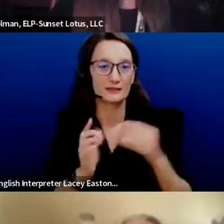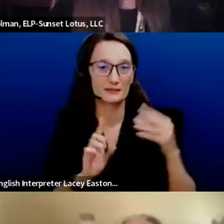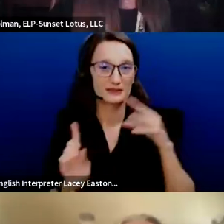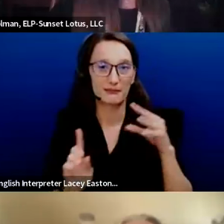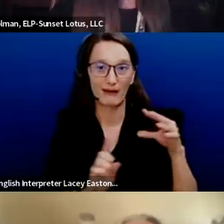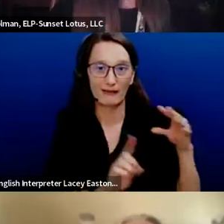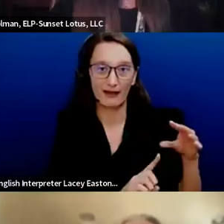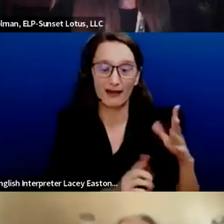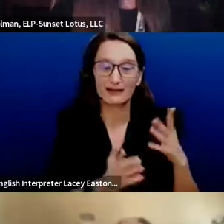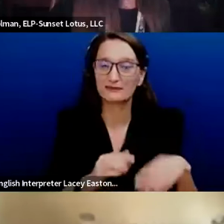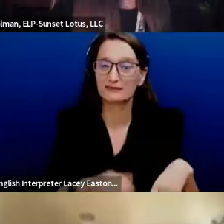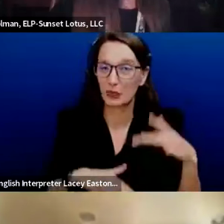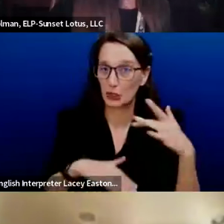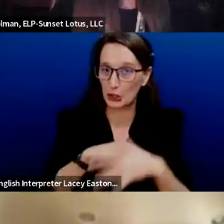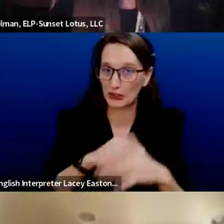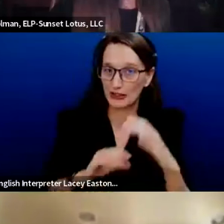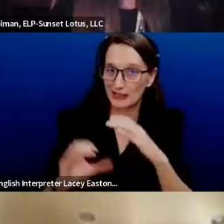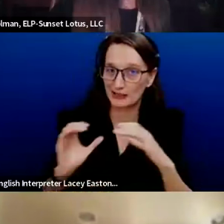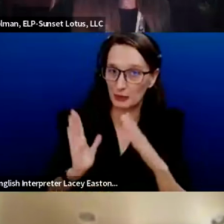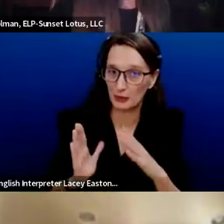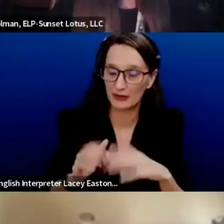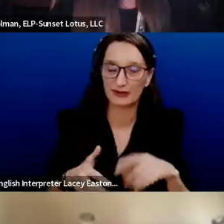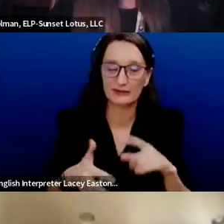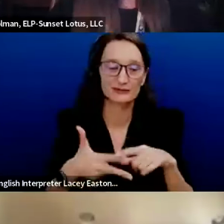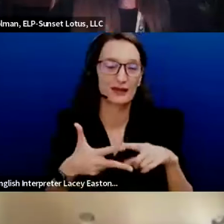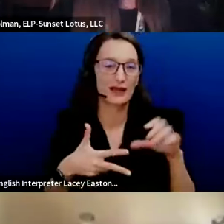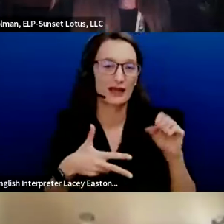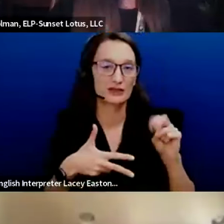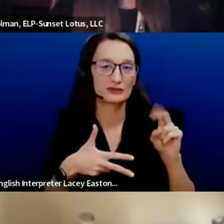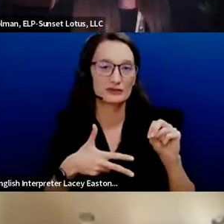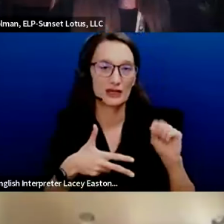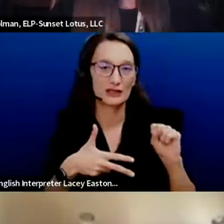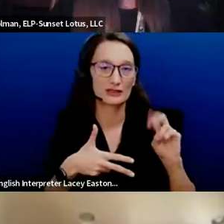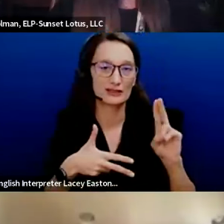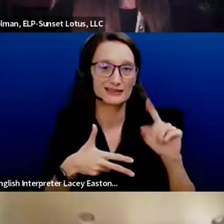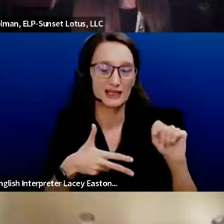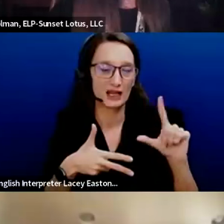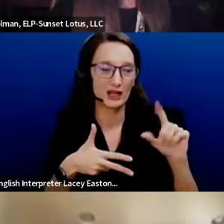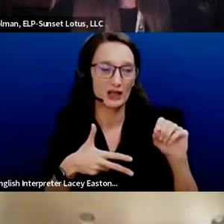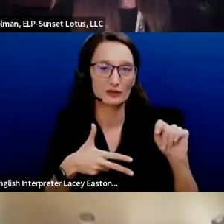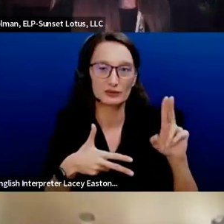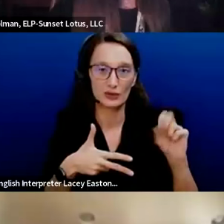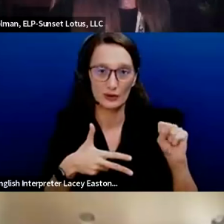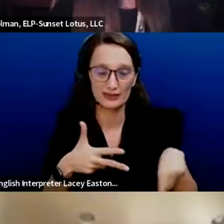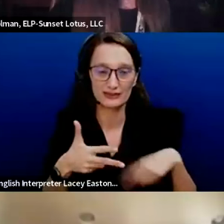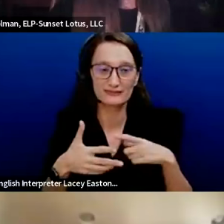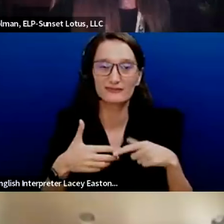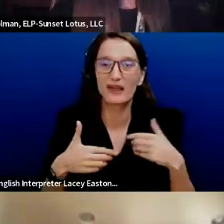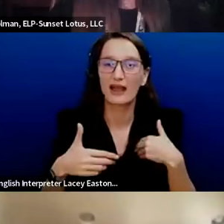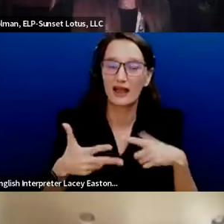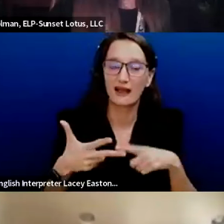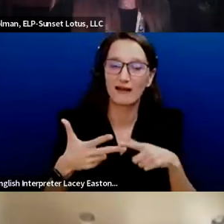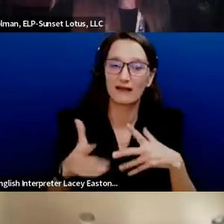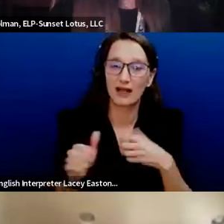Early Explorers and Sunset Lotus. We have some updates